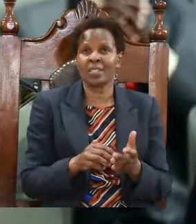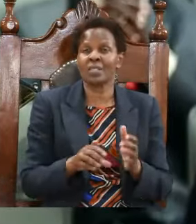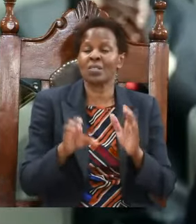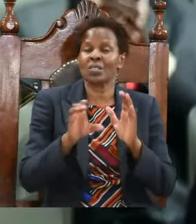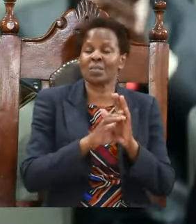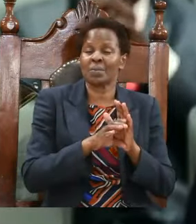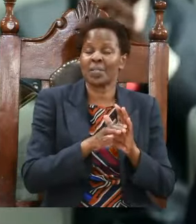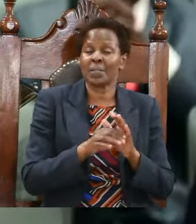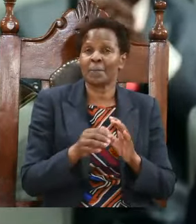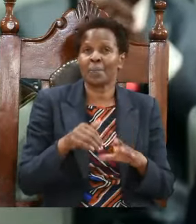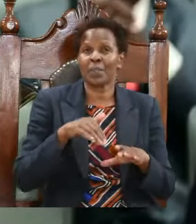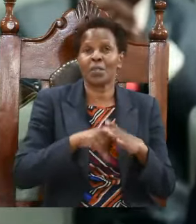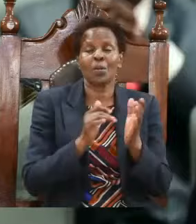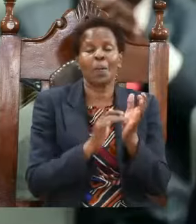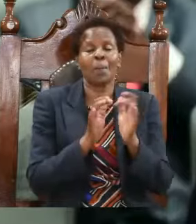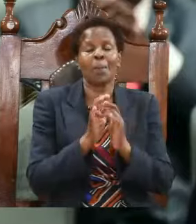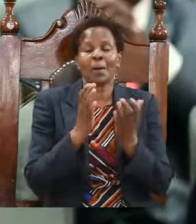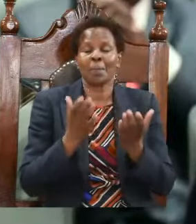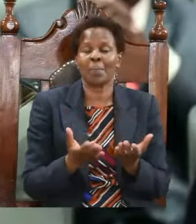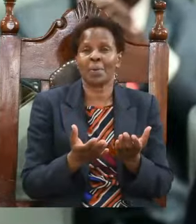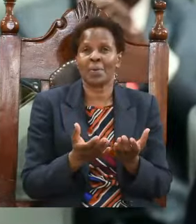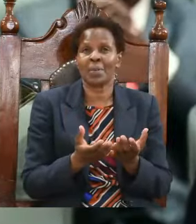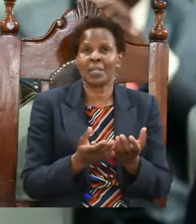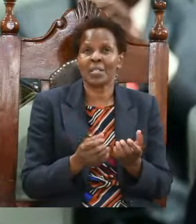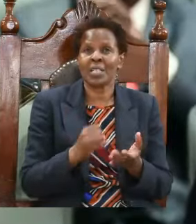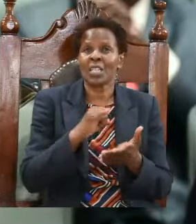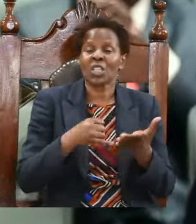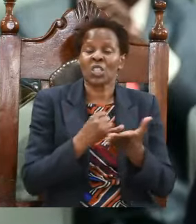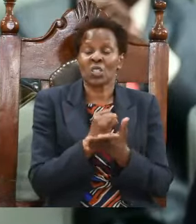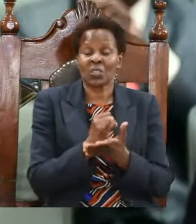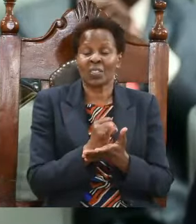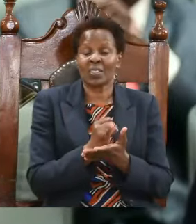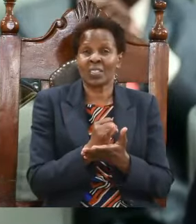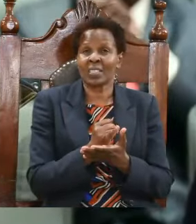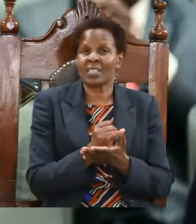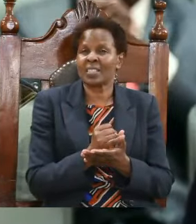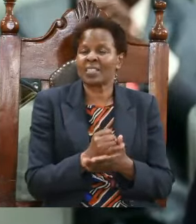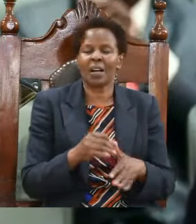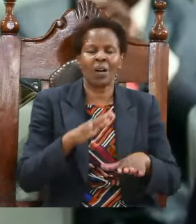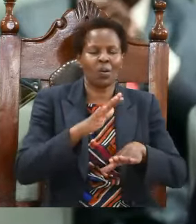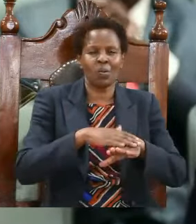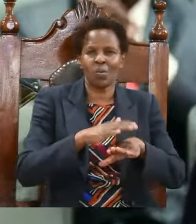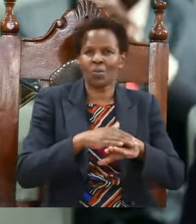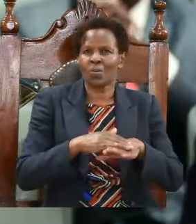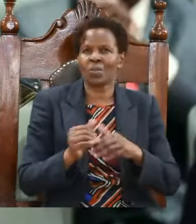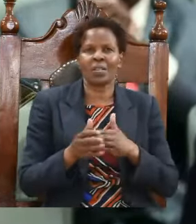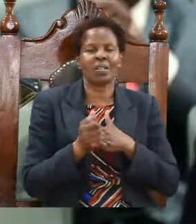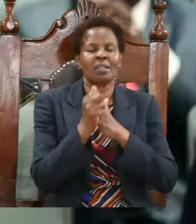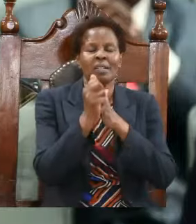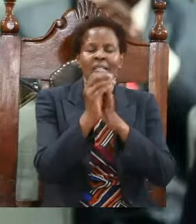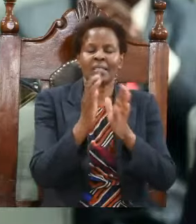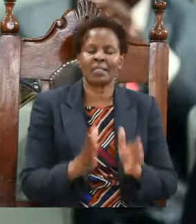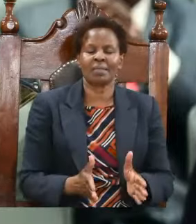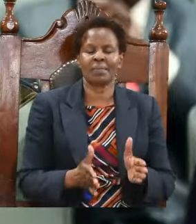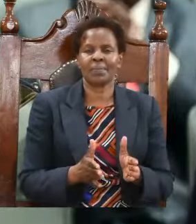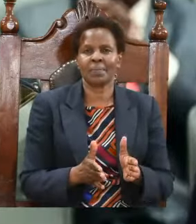the Bible, he was a rinder by excellency. He was a good